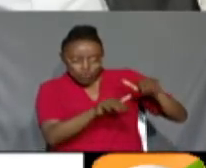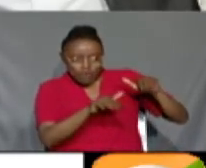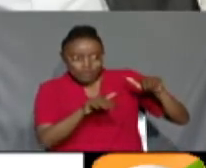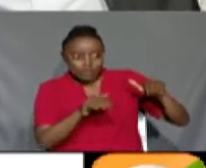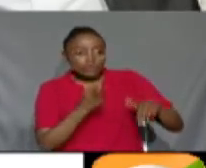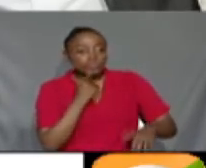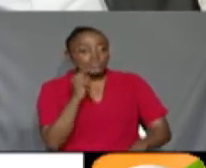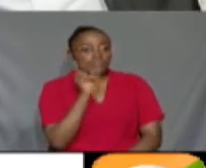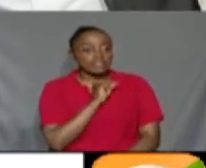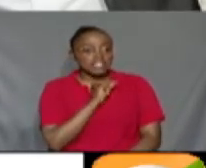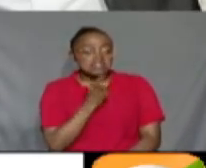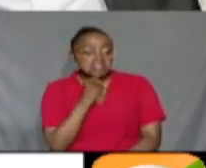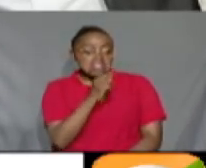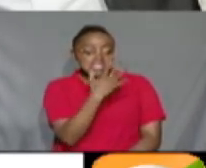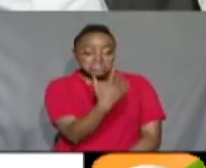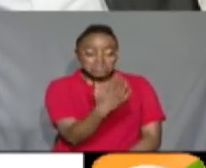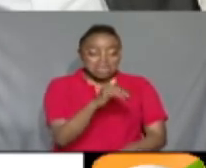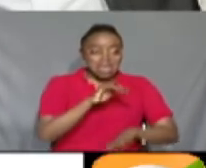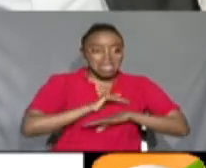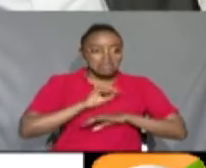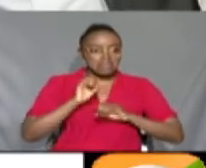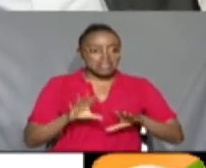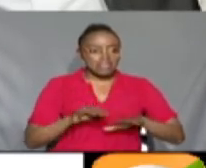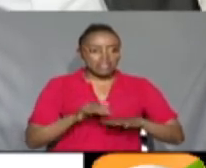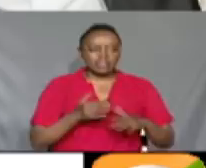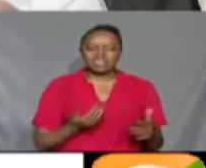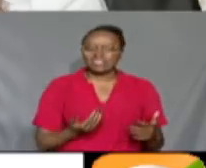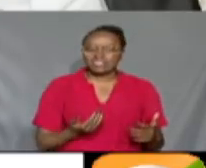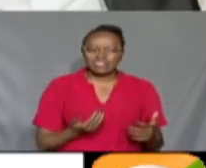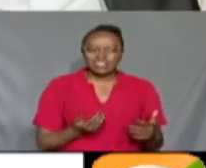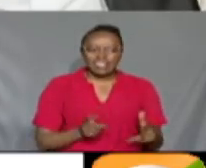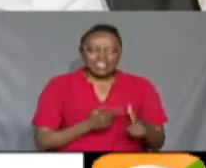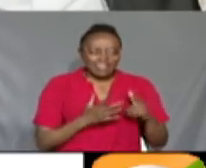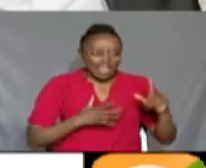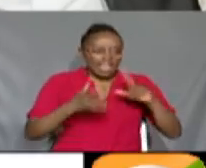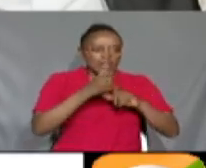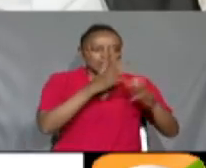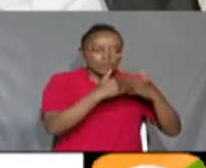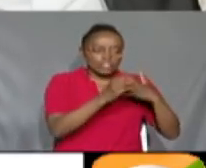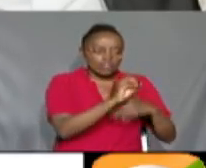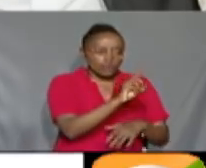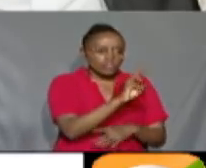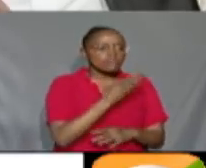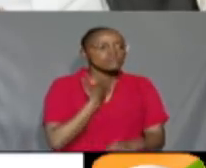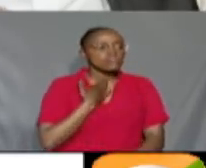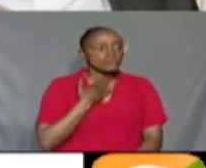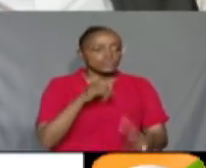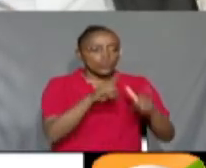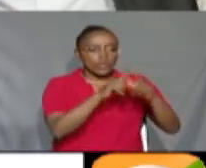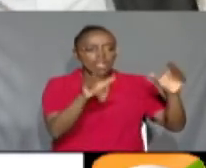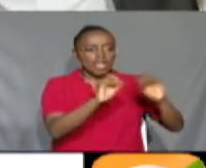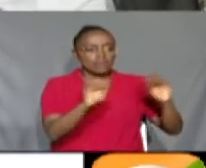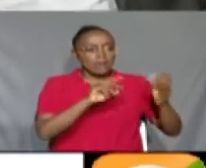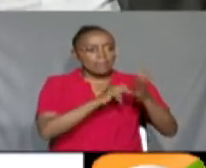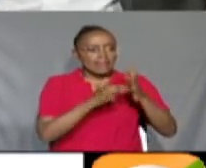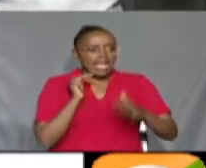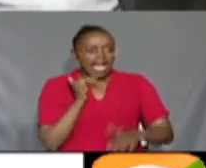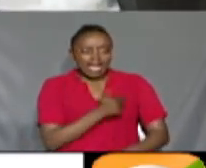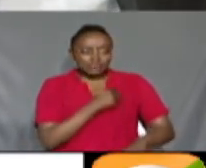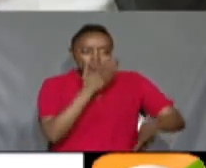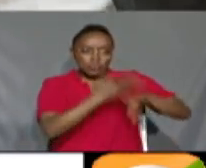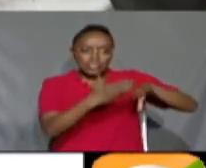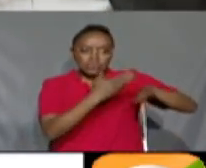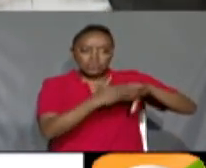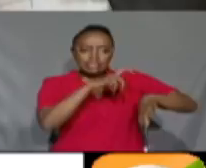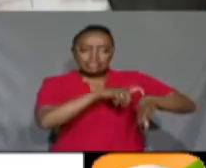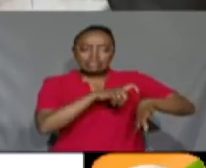we told you, this document was not enough. They did not capture what ODM wanted. Okay. We cannot allow them to say. So we are just going to waste our